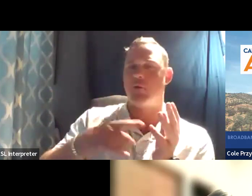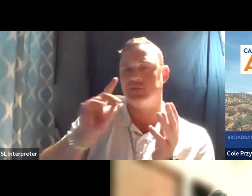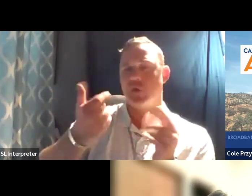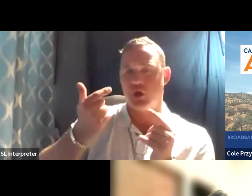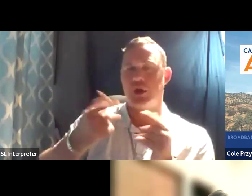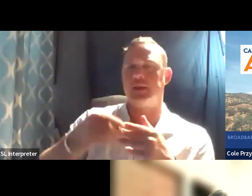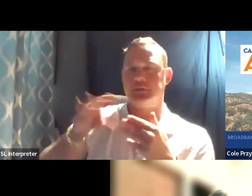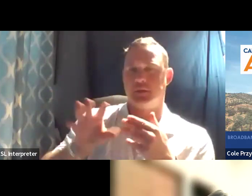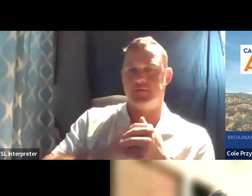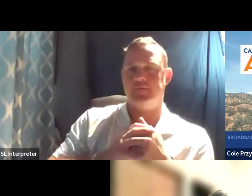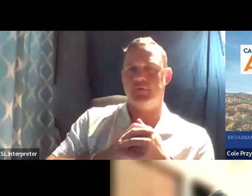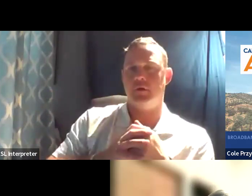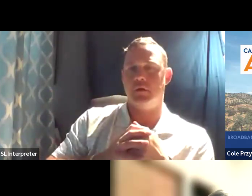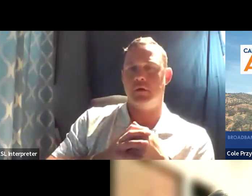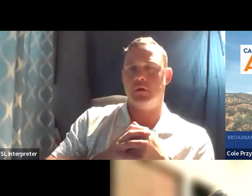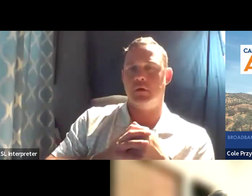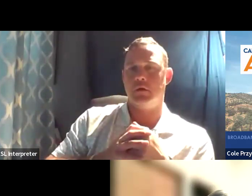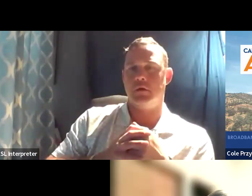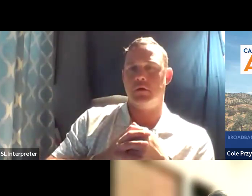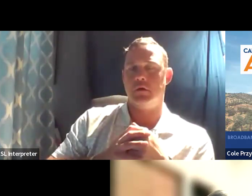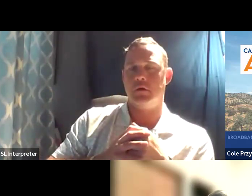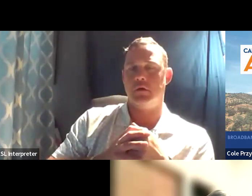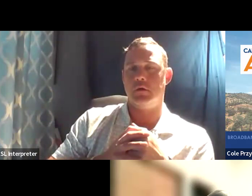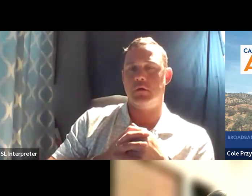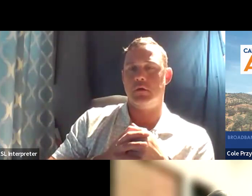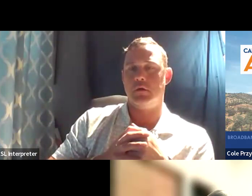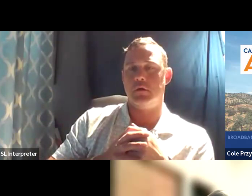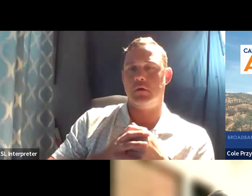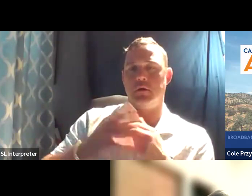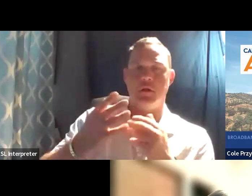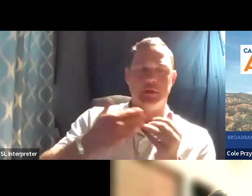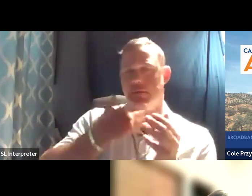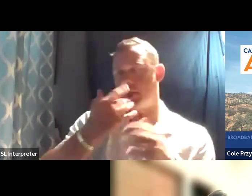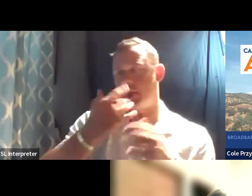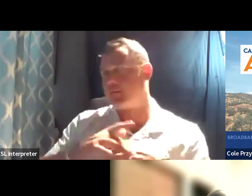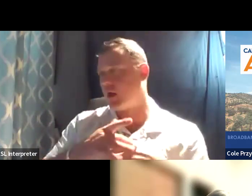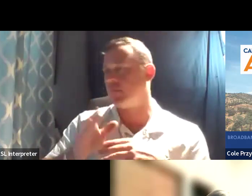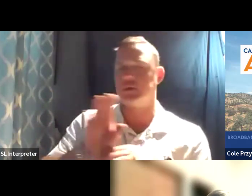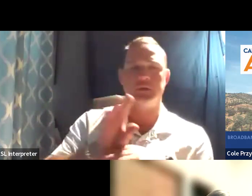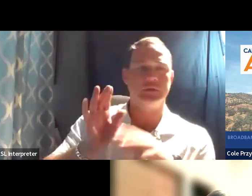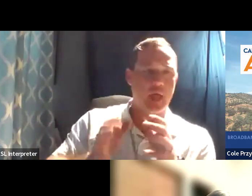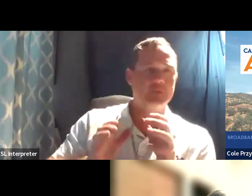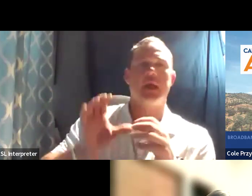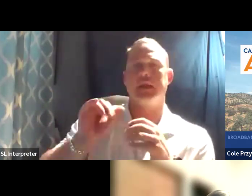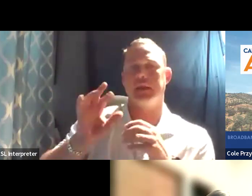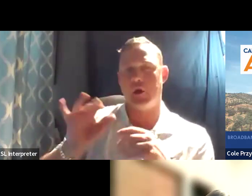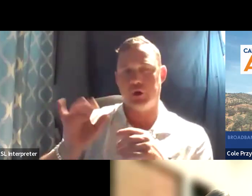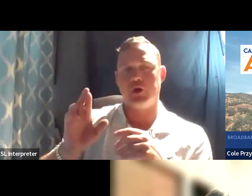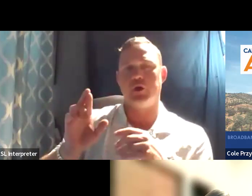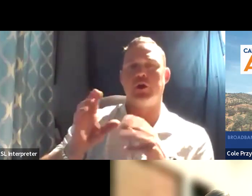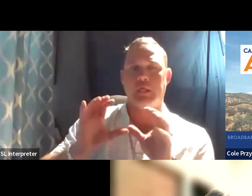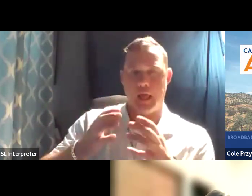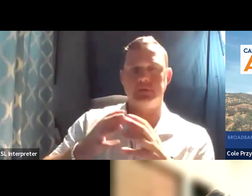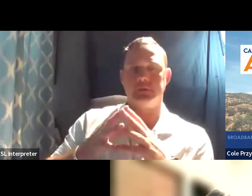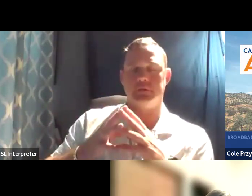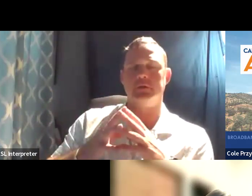it's expensive. And so there's, of course, there's best available, there's business class, and there's carrier class. So what we're talking